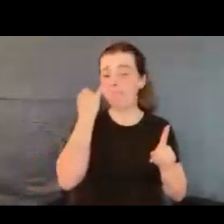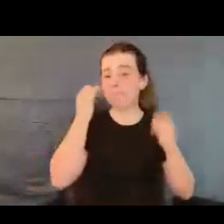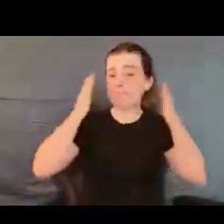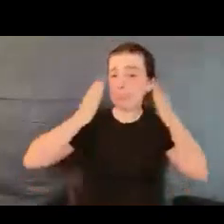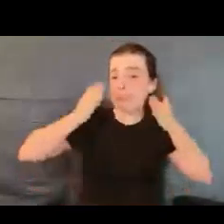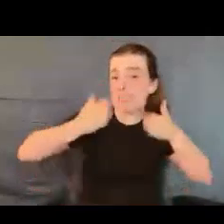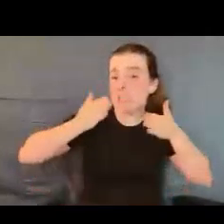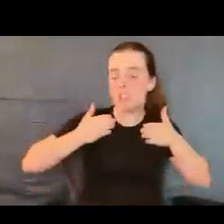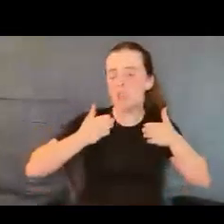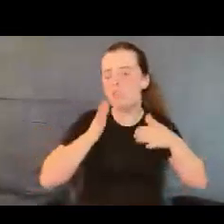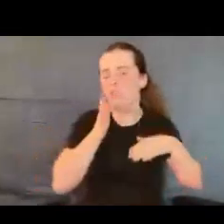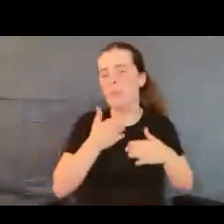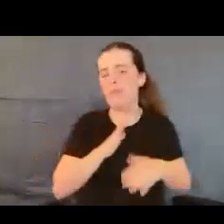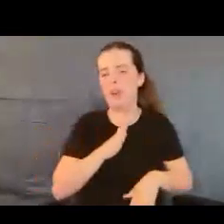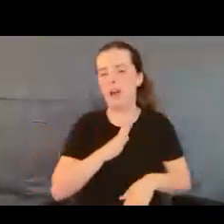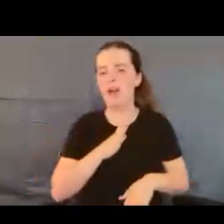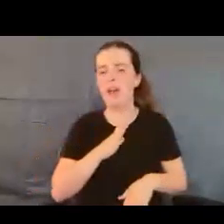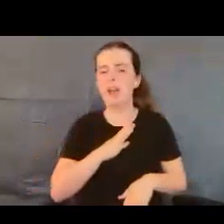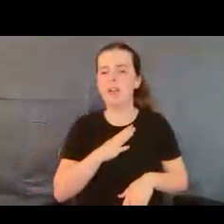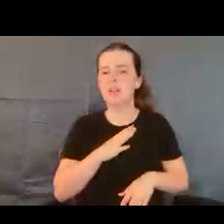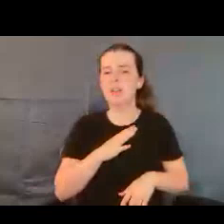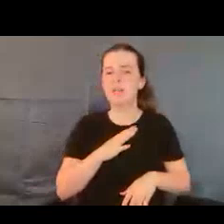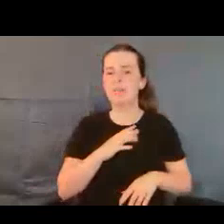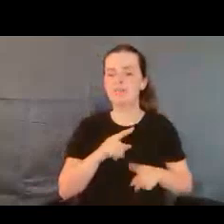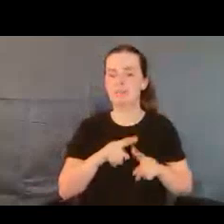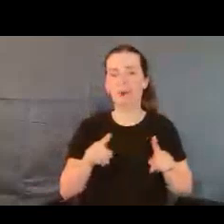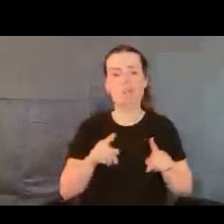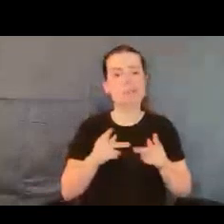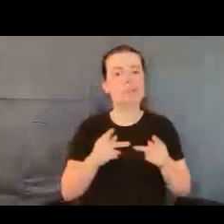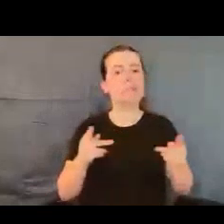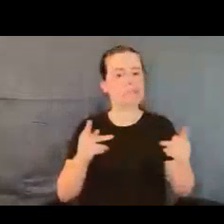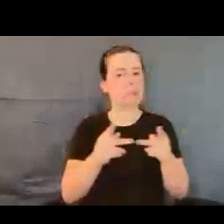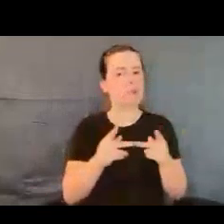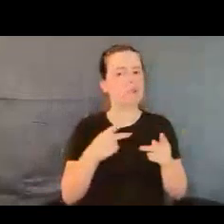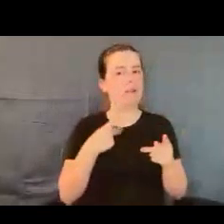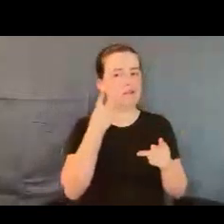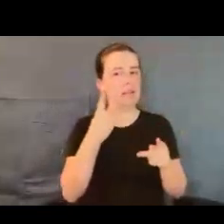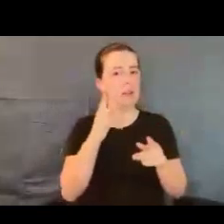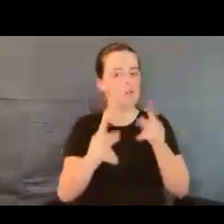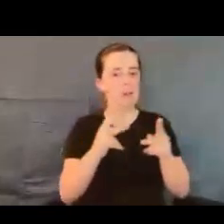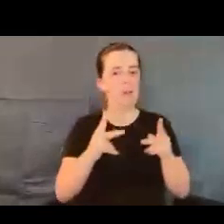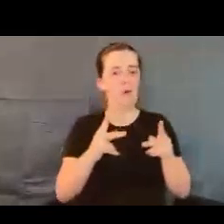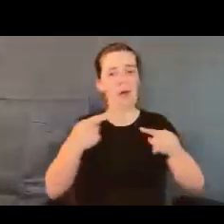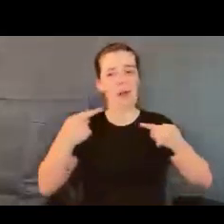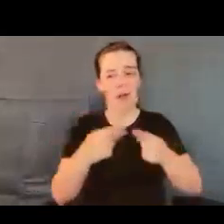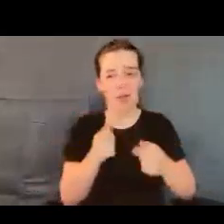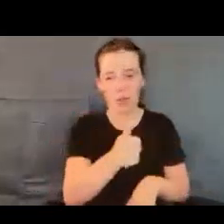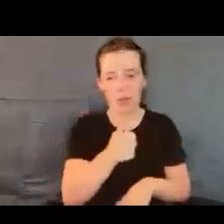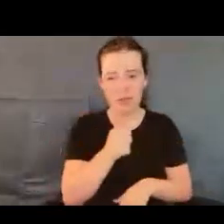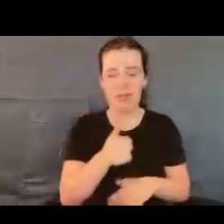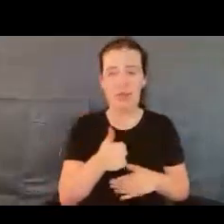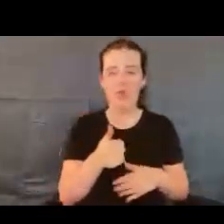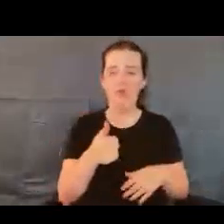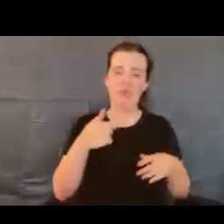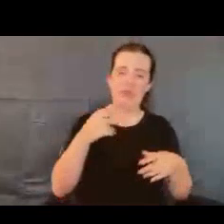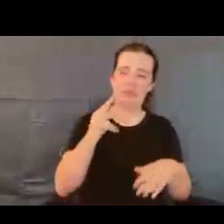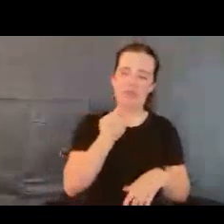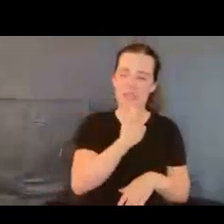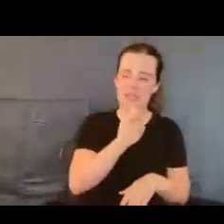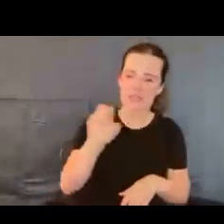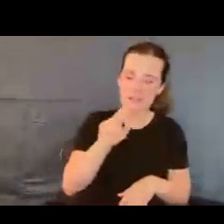you'll be fine. But it is a place where I have seen people roll their ankles, go down, hurt their knees, etc. So do